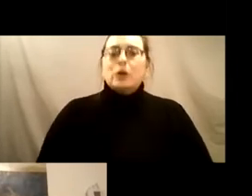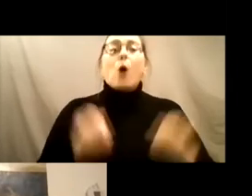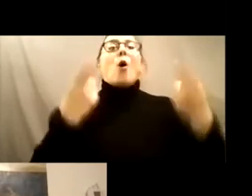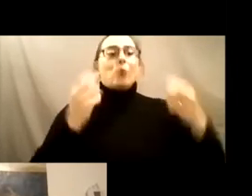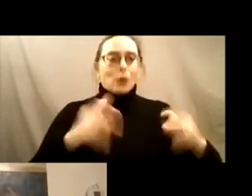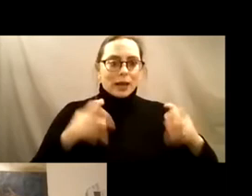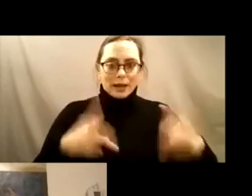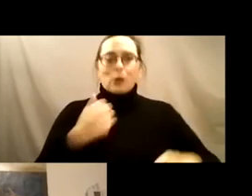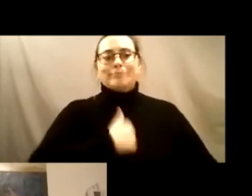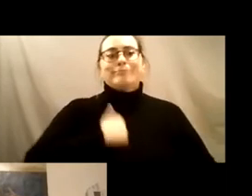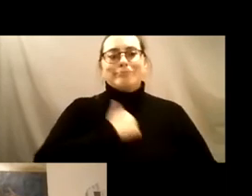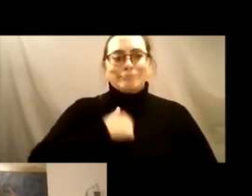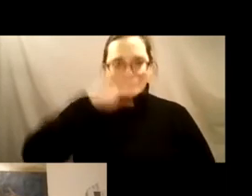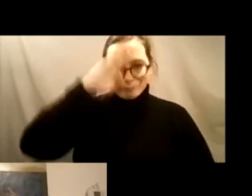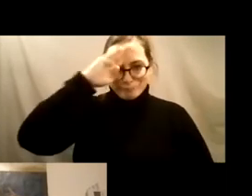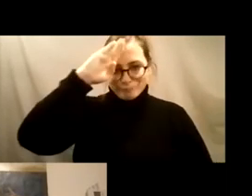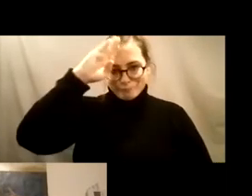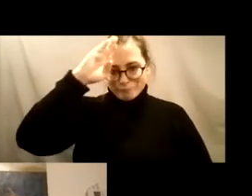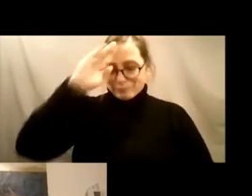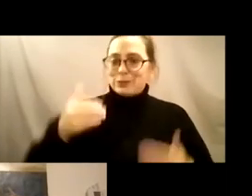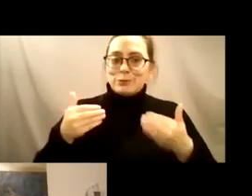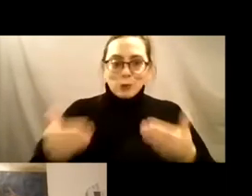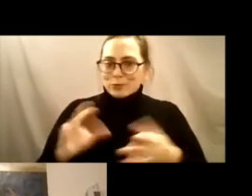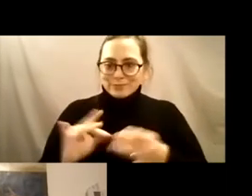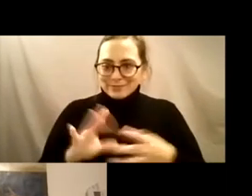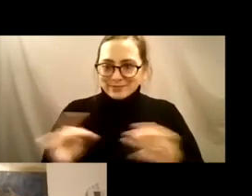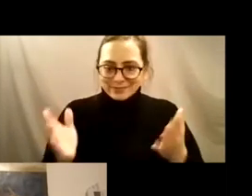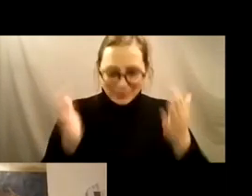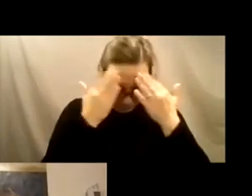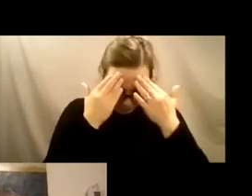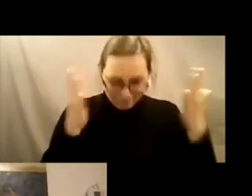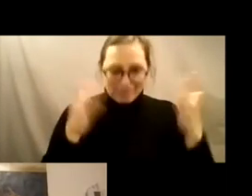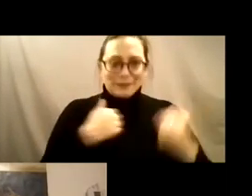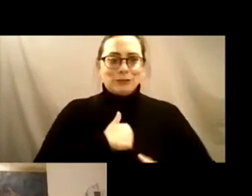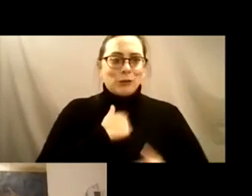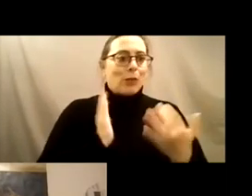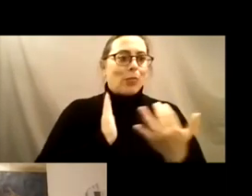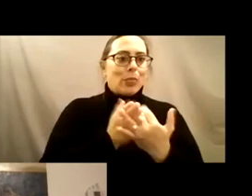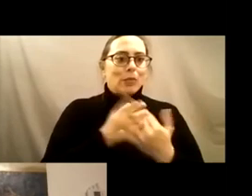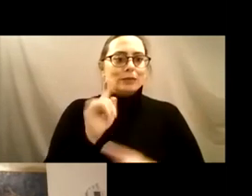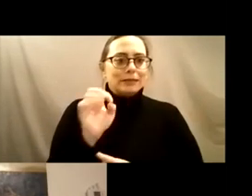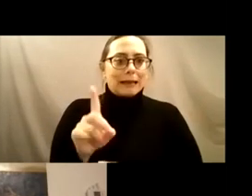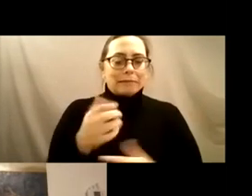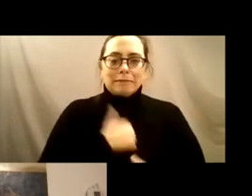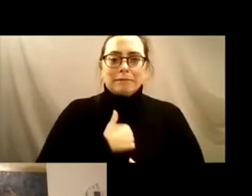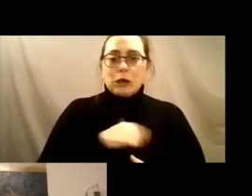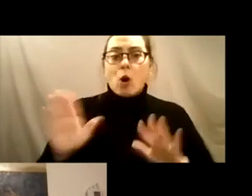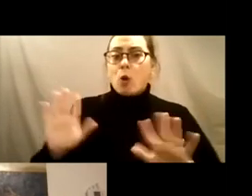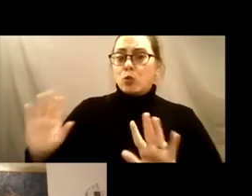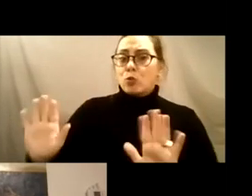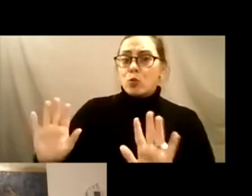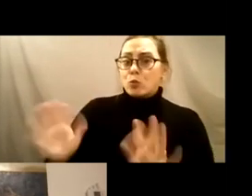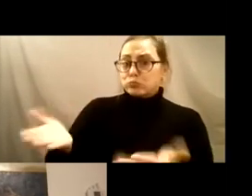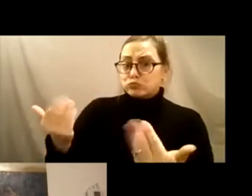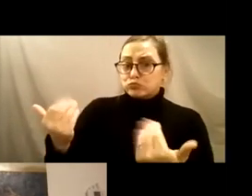Okay, sorry. There you go. Go for it. Okay. I'm sorry if I interrupted Ted. Sorry. Oh, Ted.